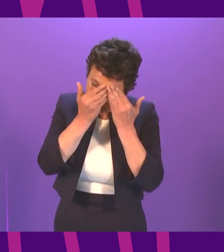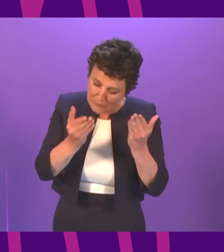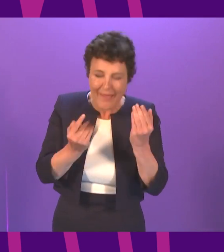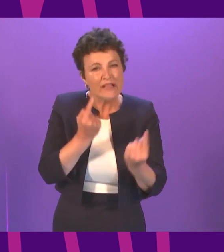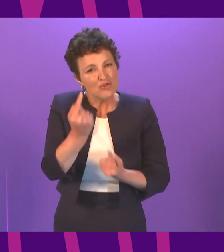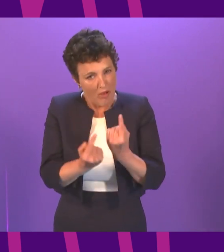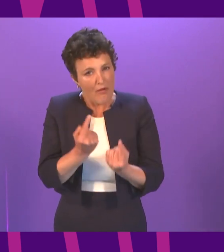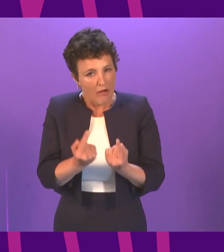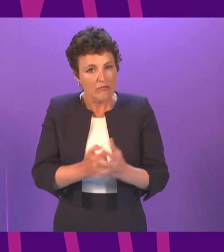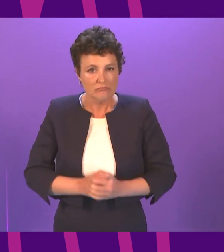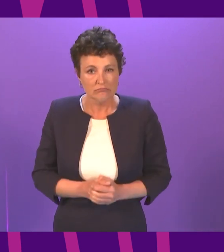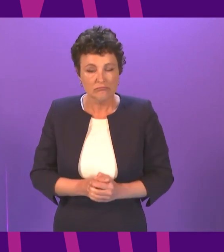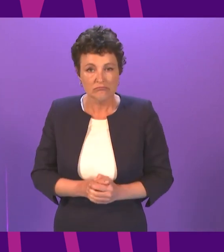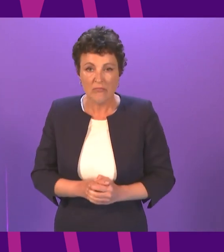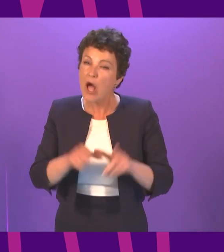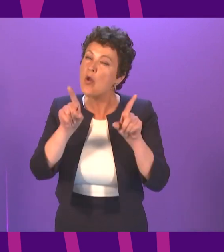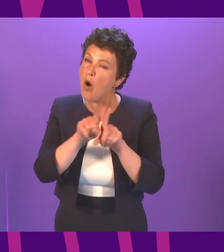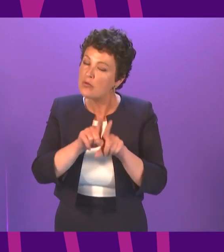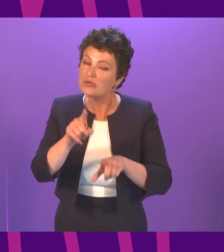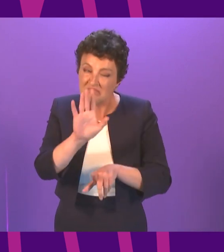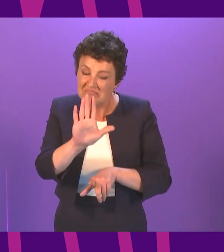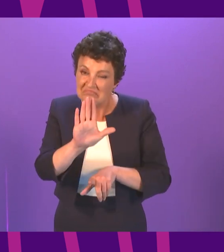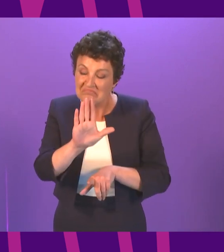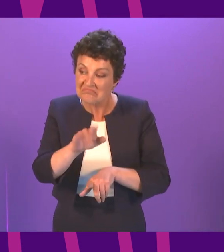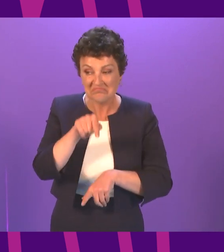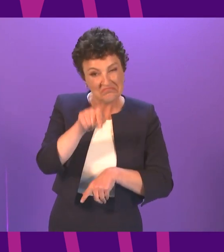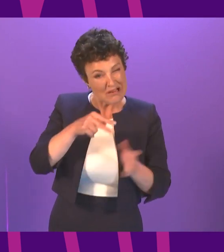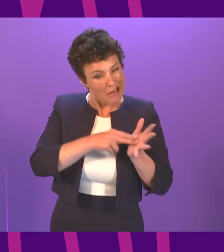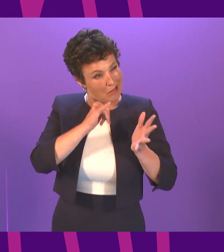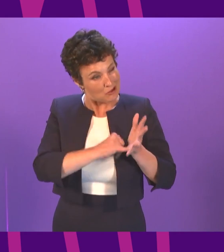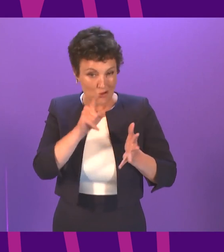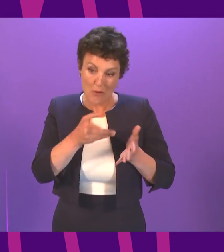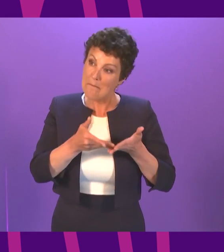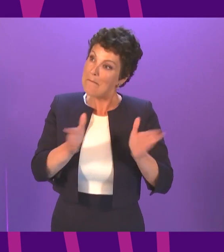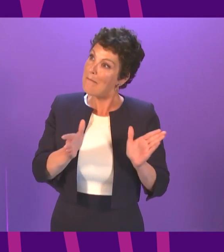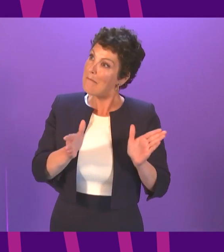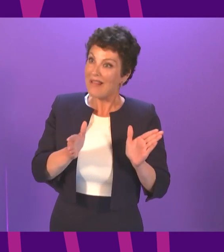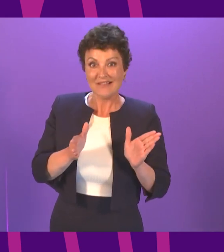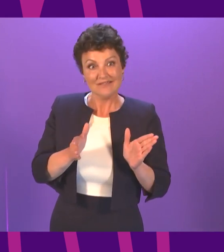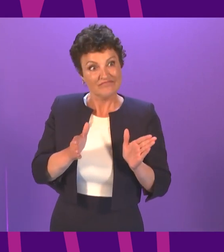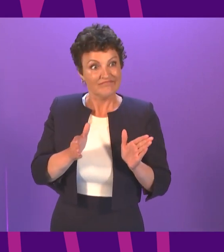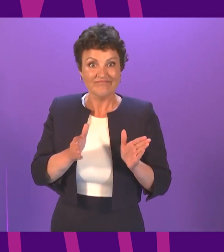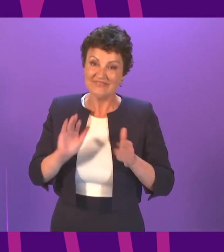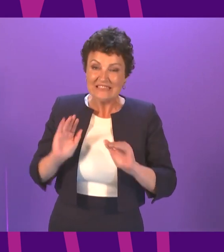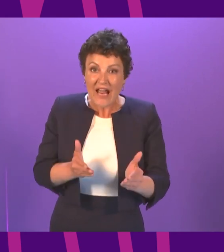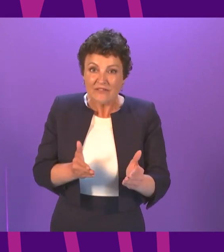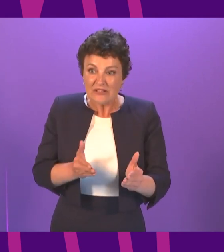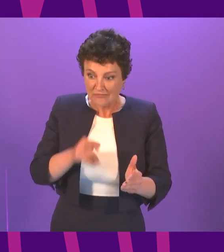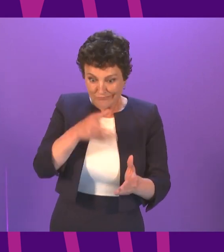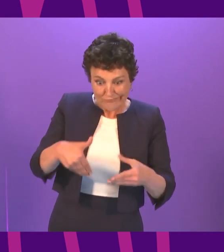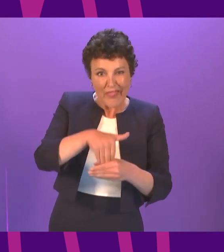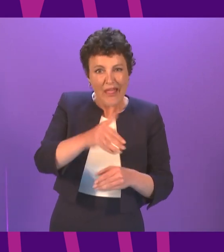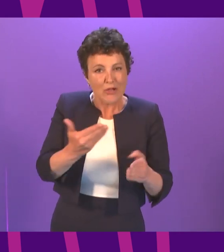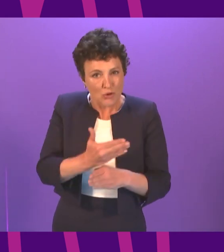And we should appreciate the personal sacrifice that comes with public service and public office. Of course,